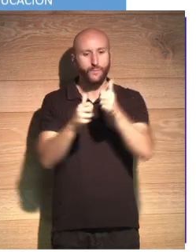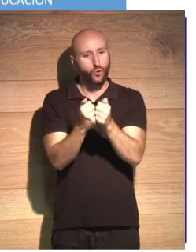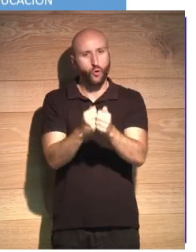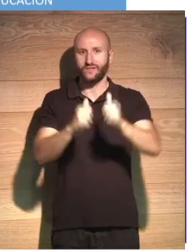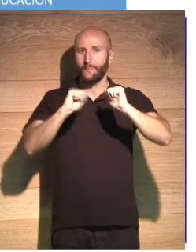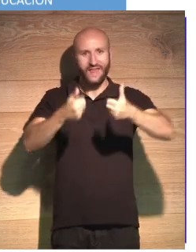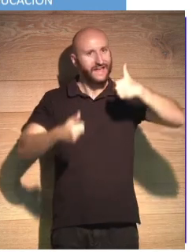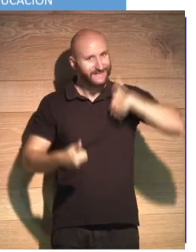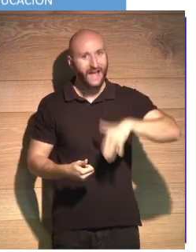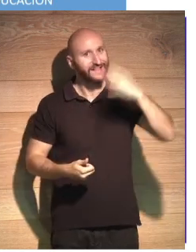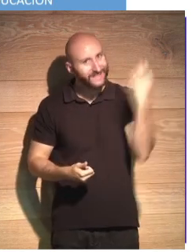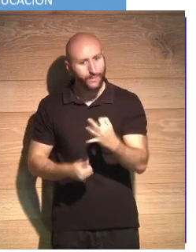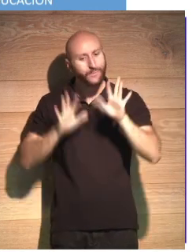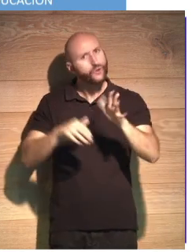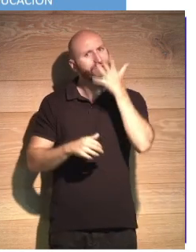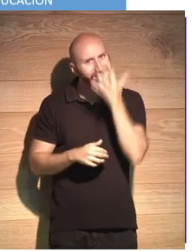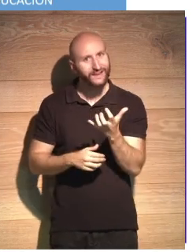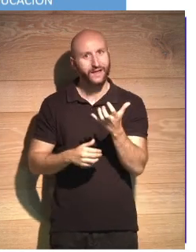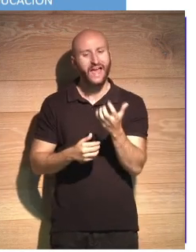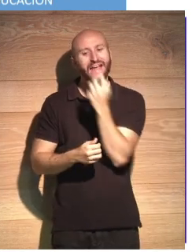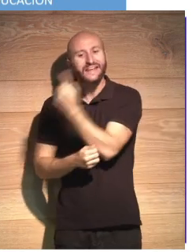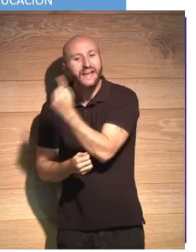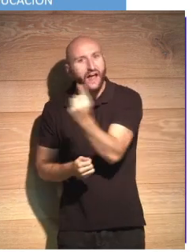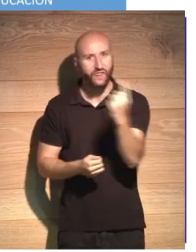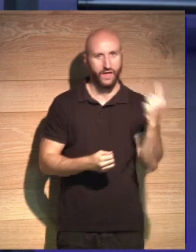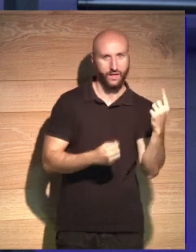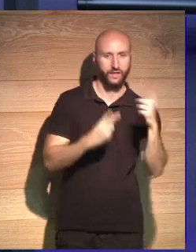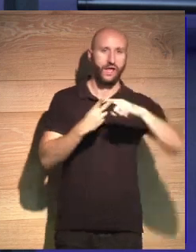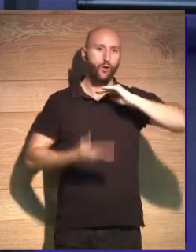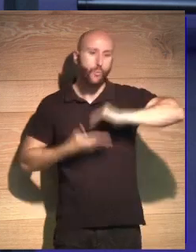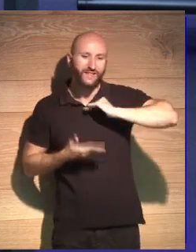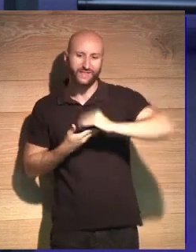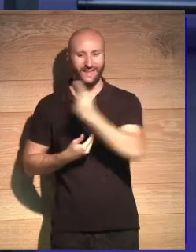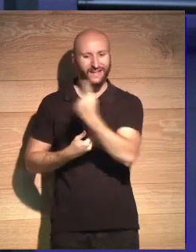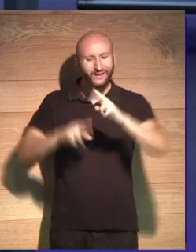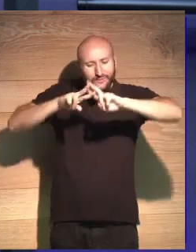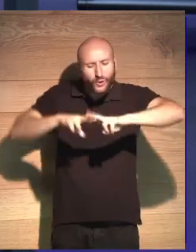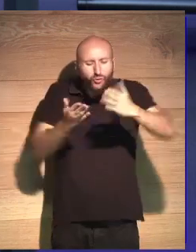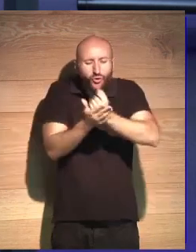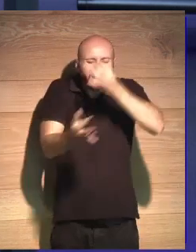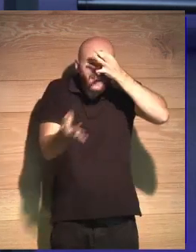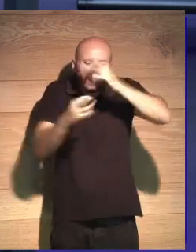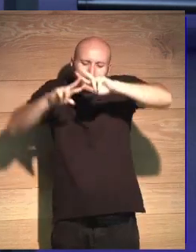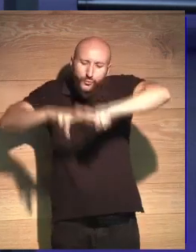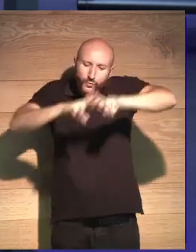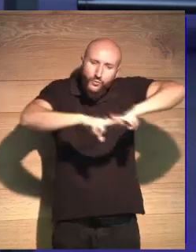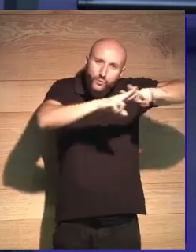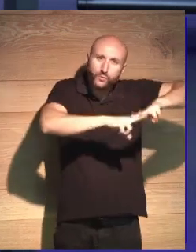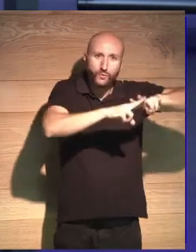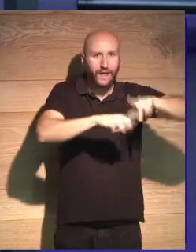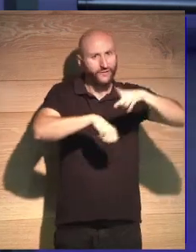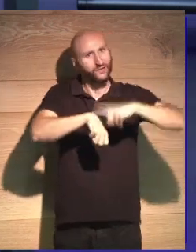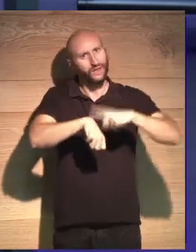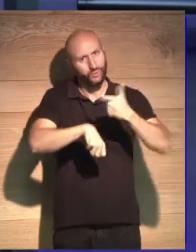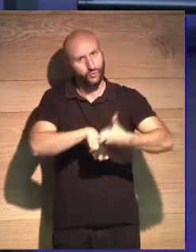start running educational research on video games, video game by video game, skill by skill, little detail